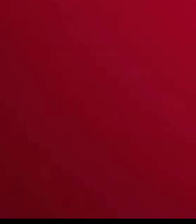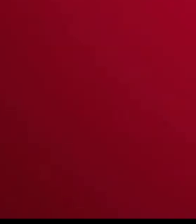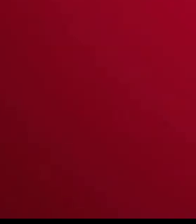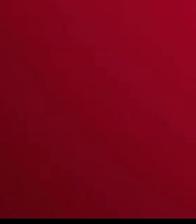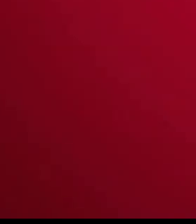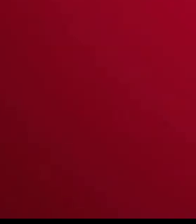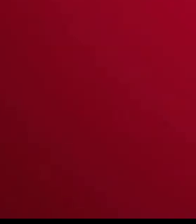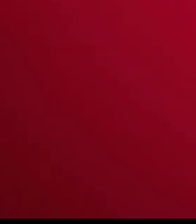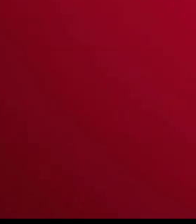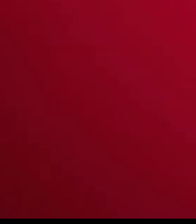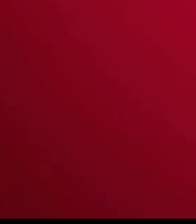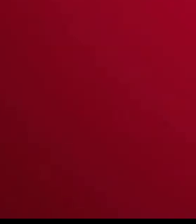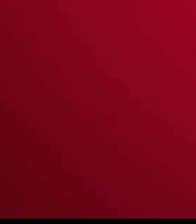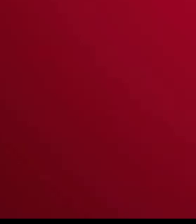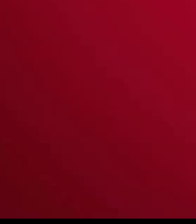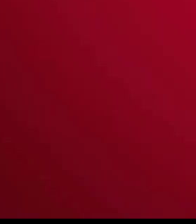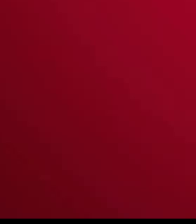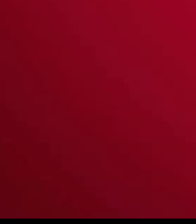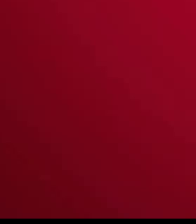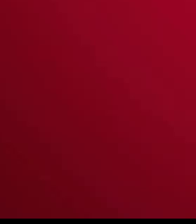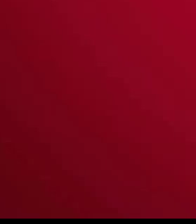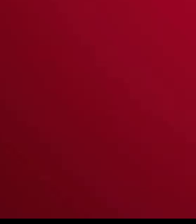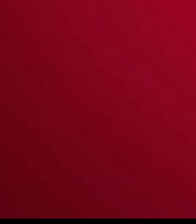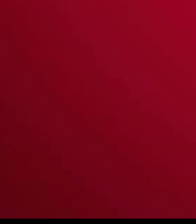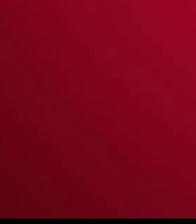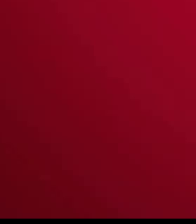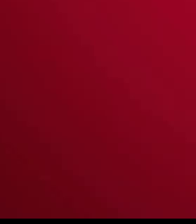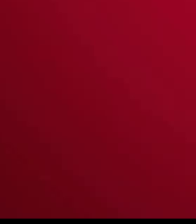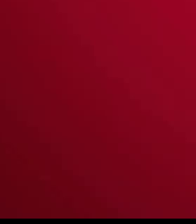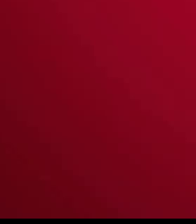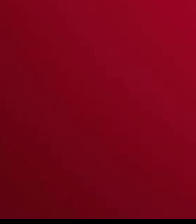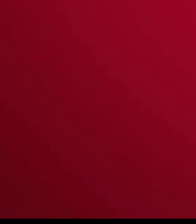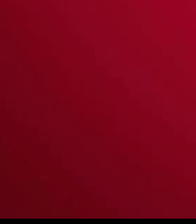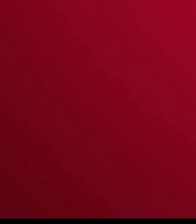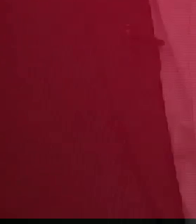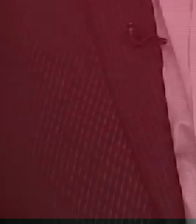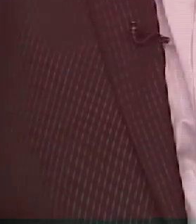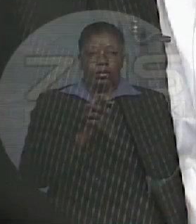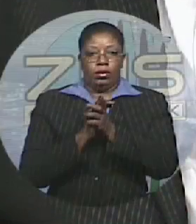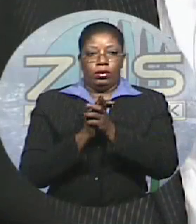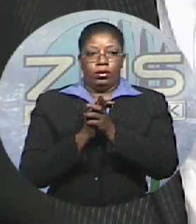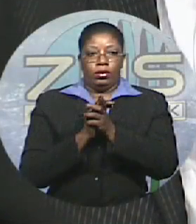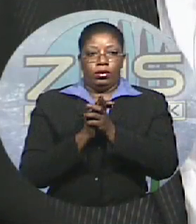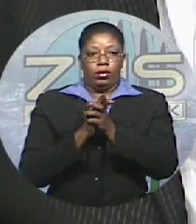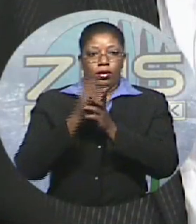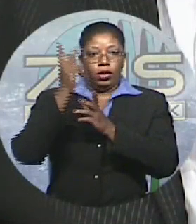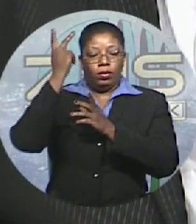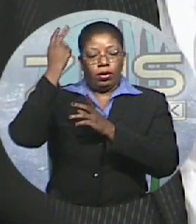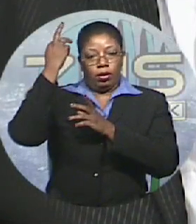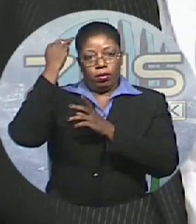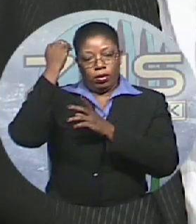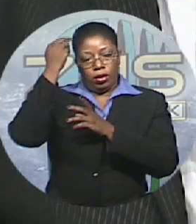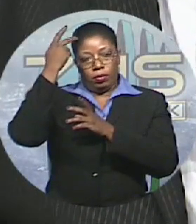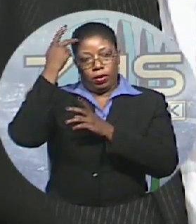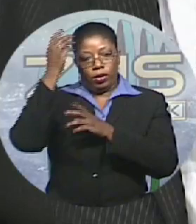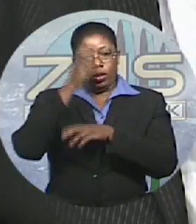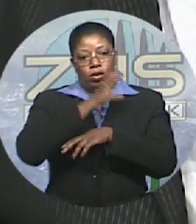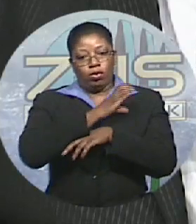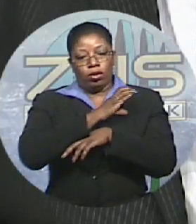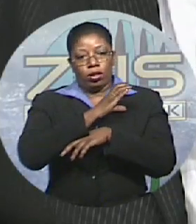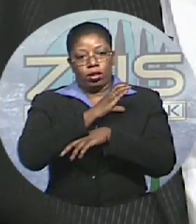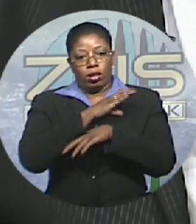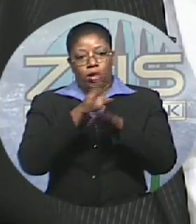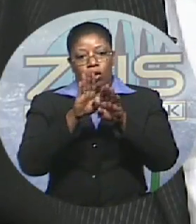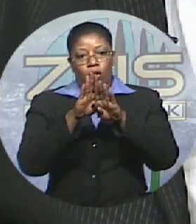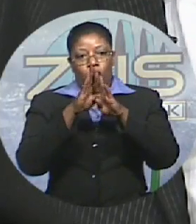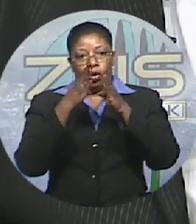This portion of the news brought to you by McDonald's. McDonald's, I'm loving it. Prime Minister, the Right Honorable Perry Christie, officially